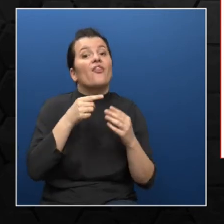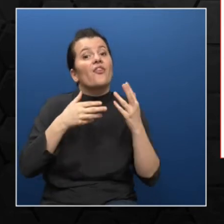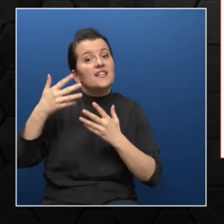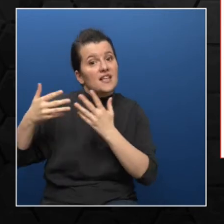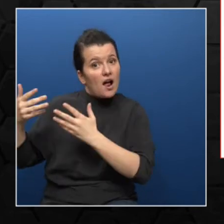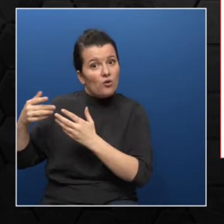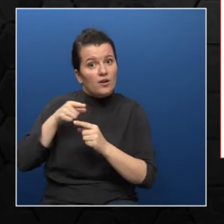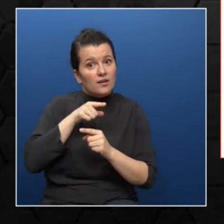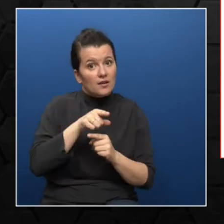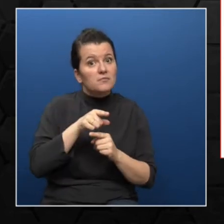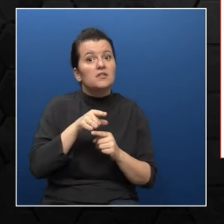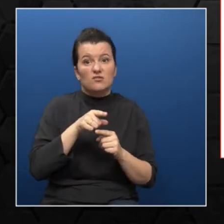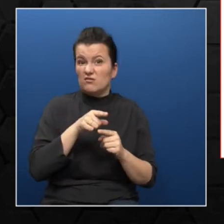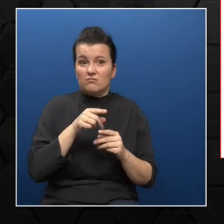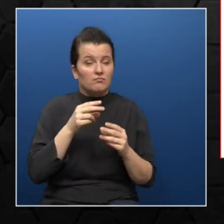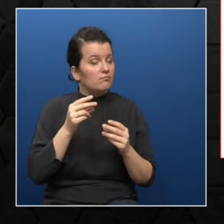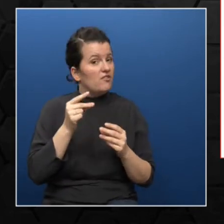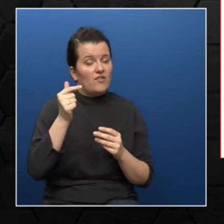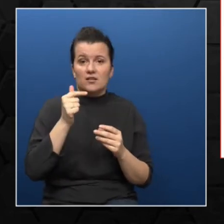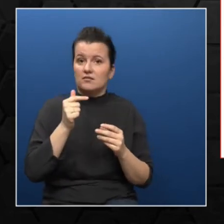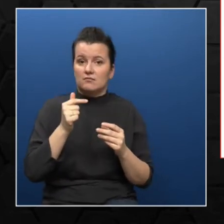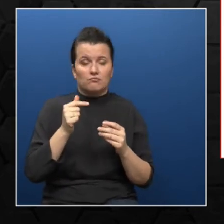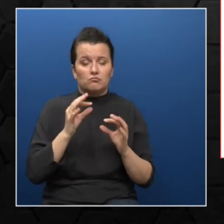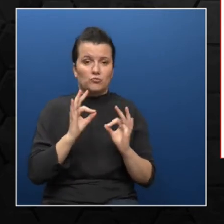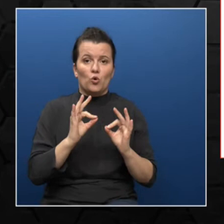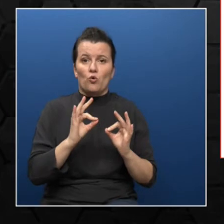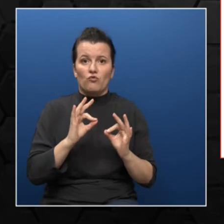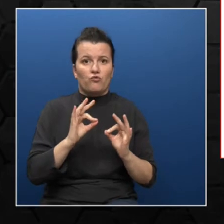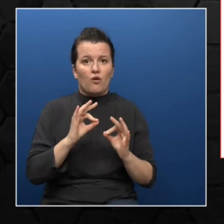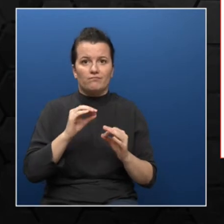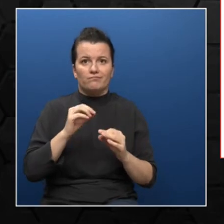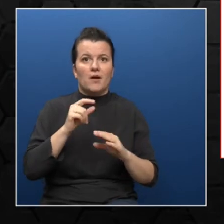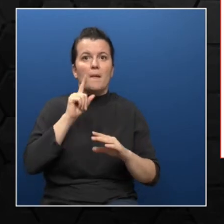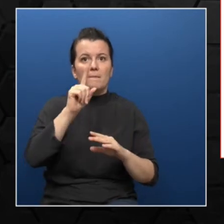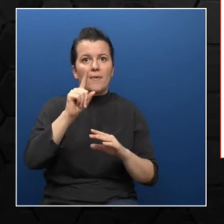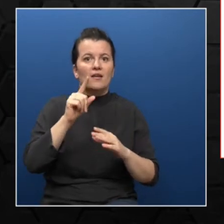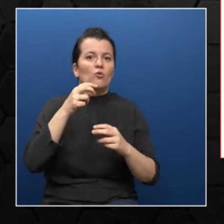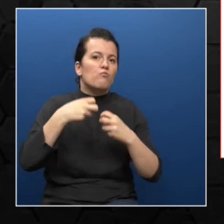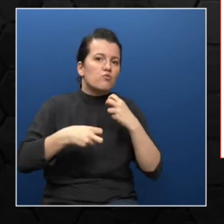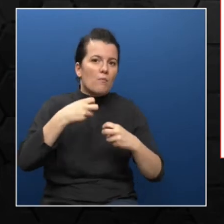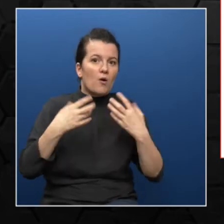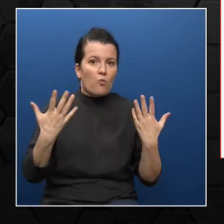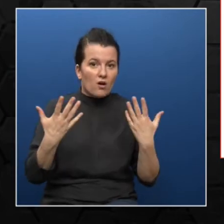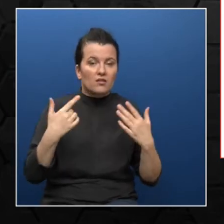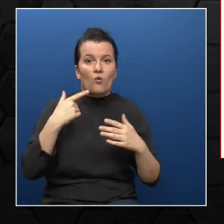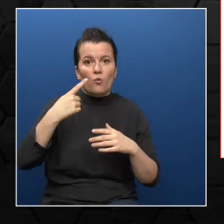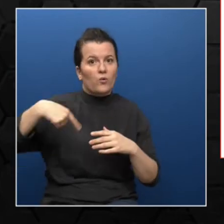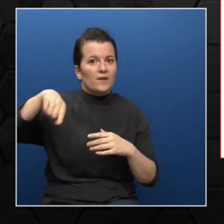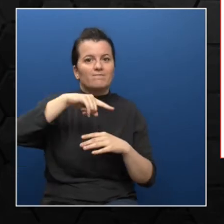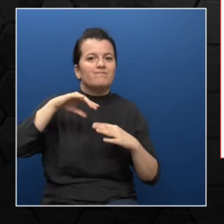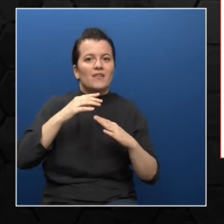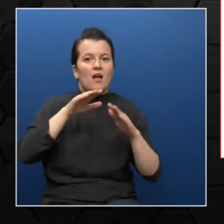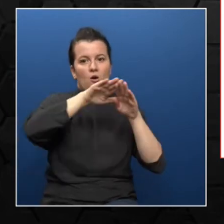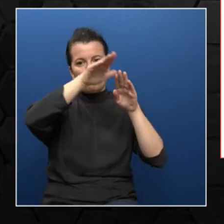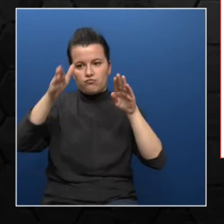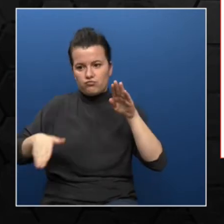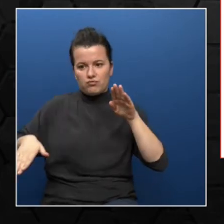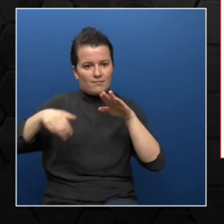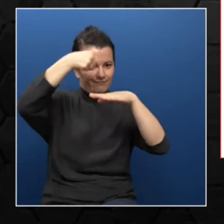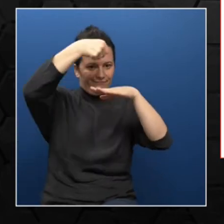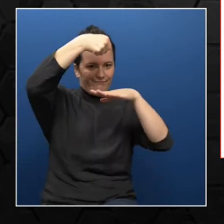they're really fast and simple to implement, but they tend to get stuck in local minimum. So bio-inspired algorithms recently have